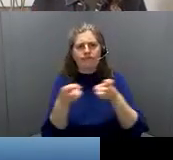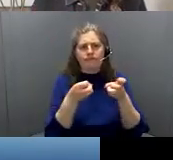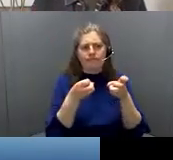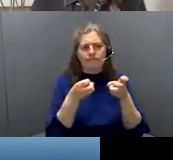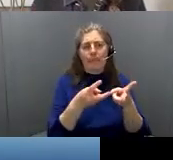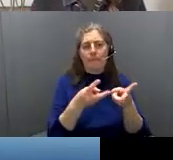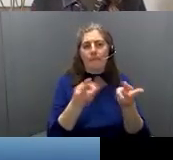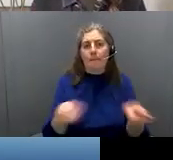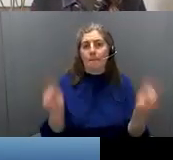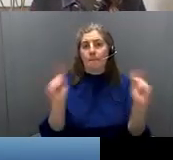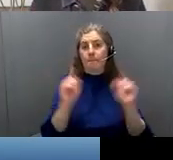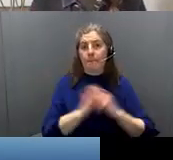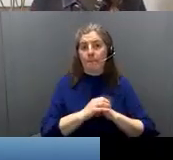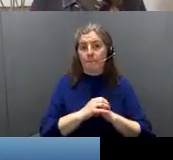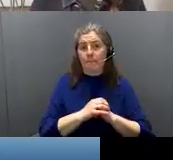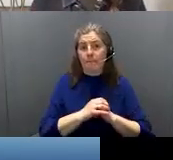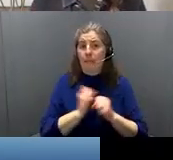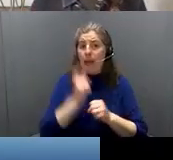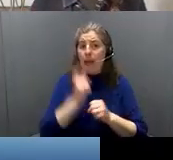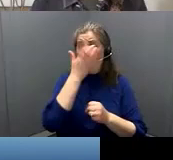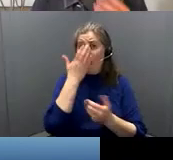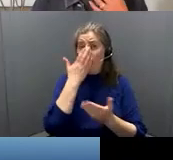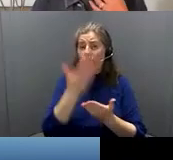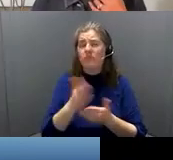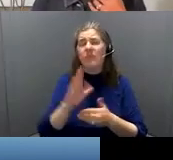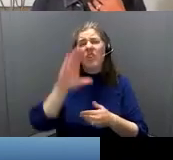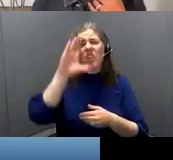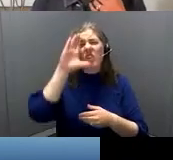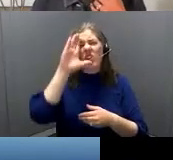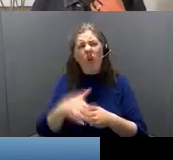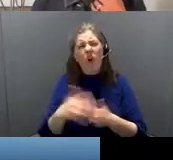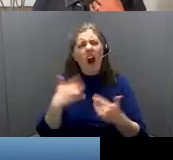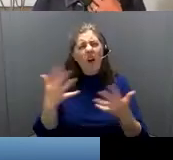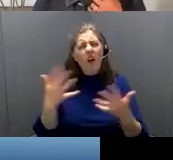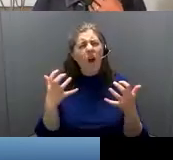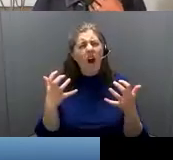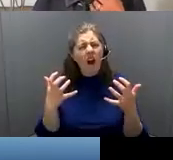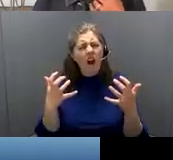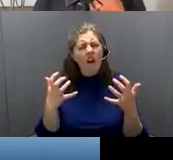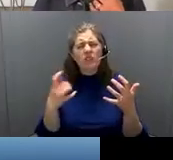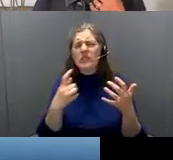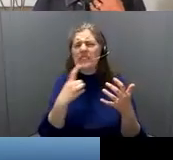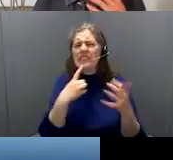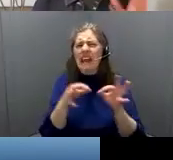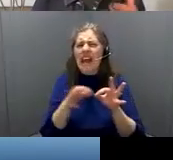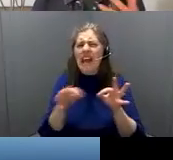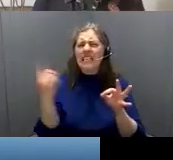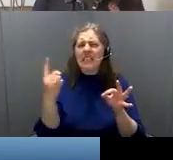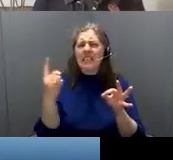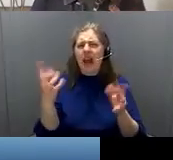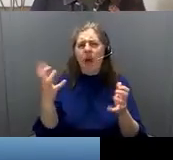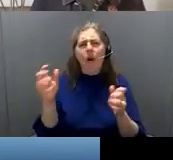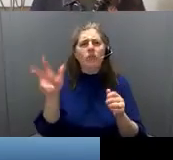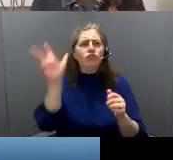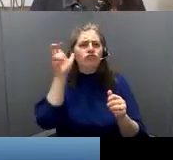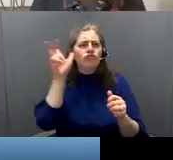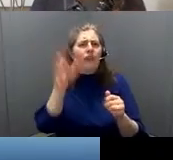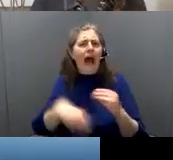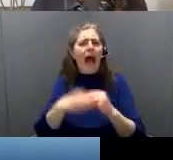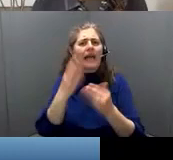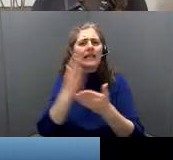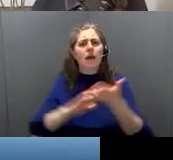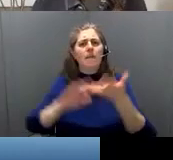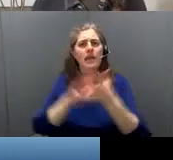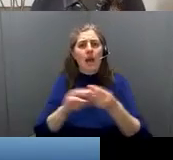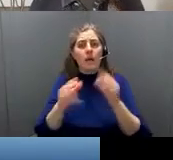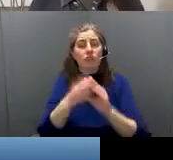And boom, there's that. Make it look good. You know what? I want to say something. I want to add some narration.